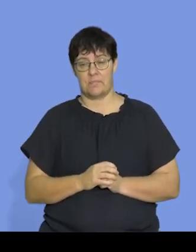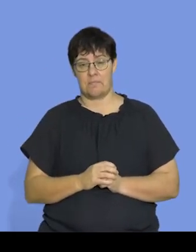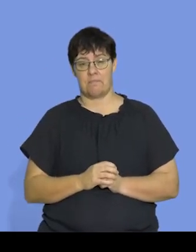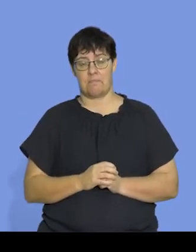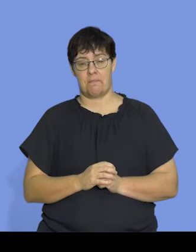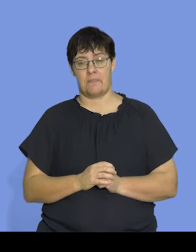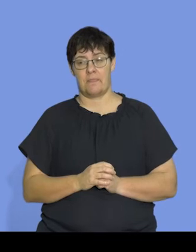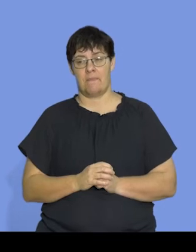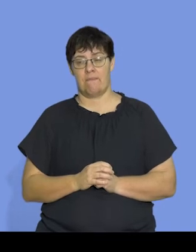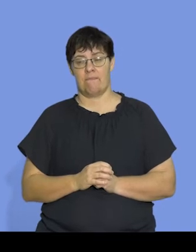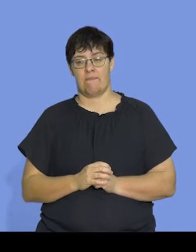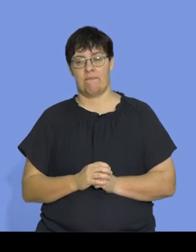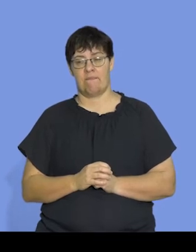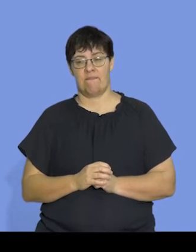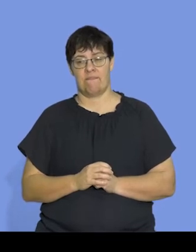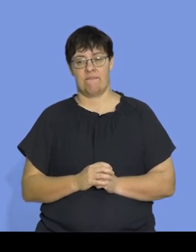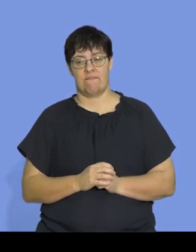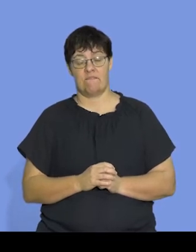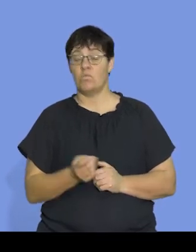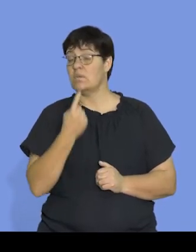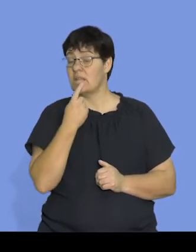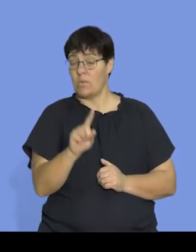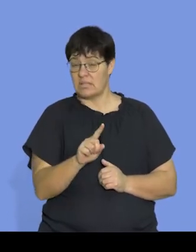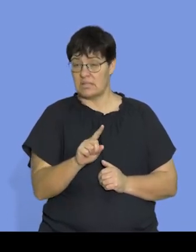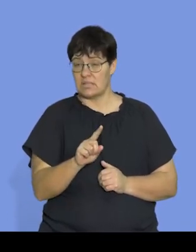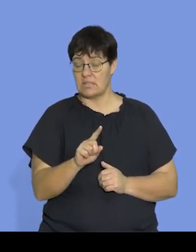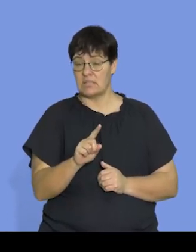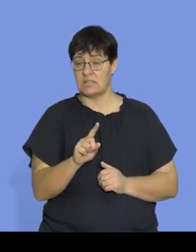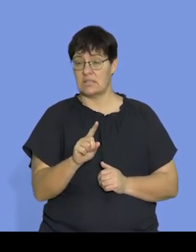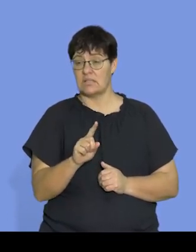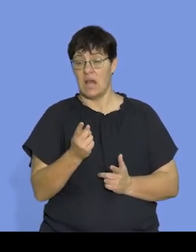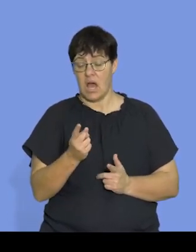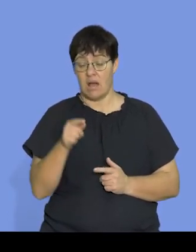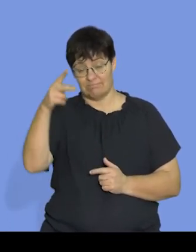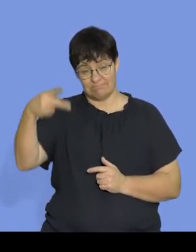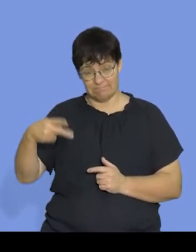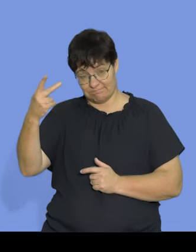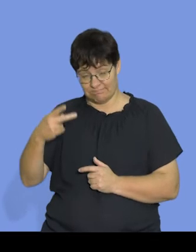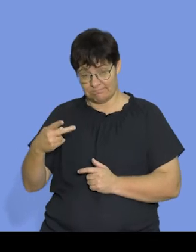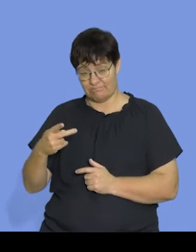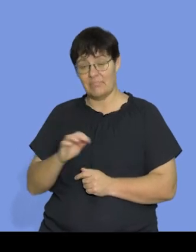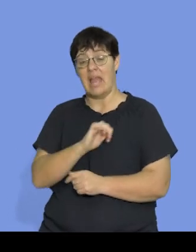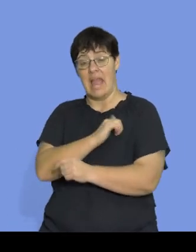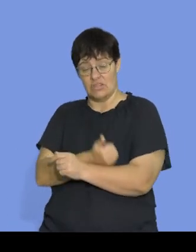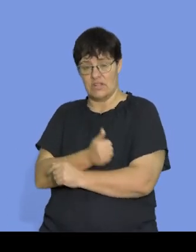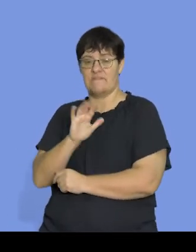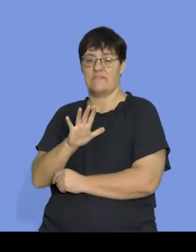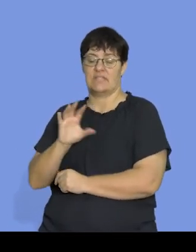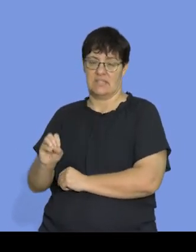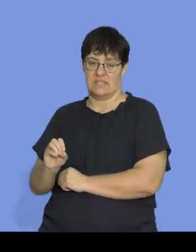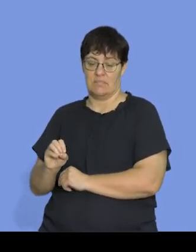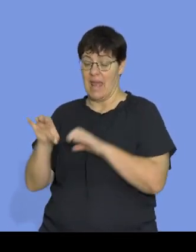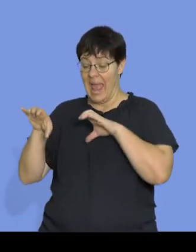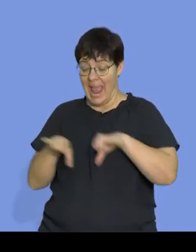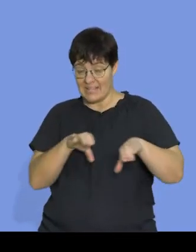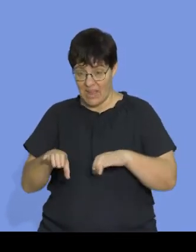And then we are saying that these reactants are at an energy level of 50 kilojoules per mole, while the activated complex is